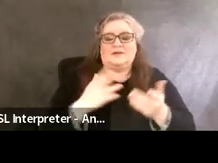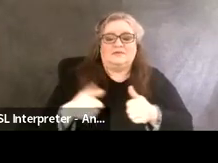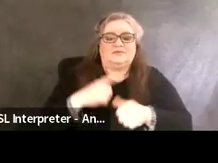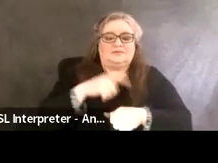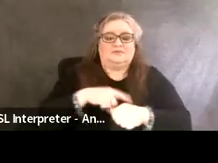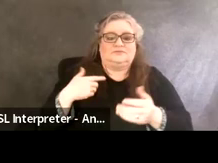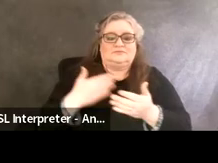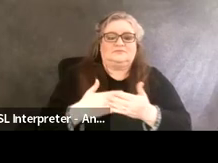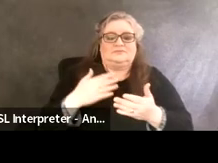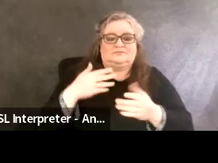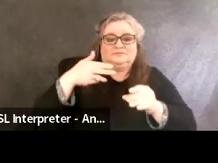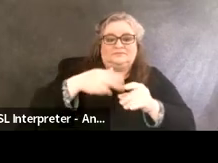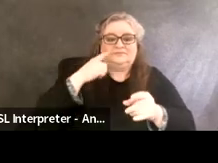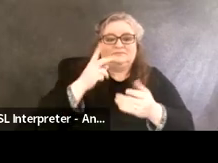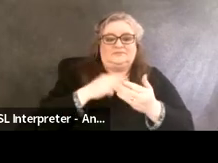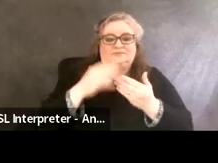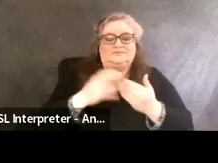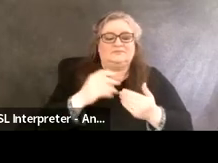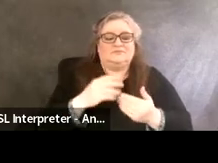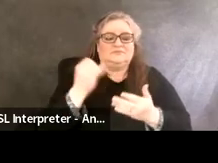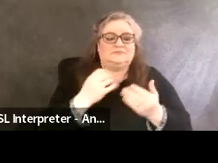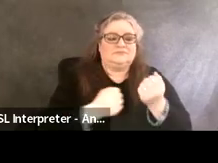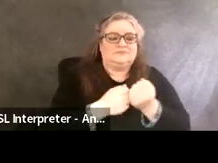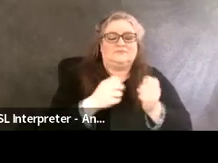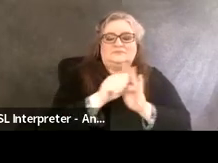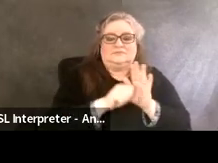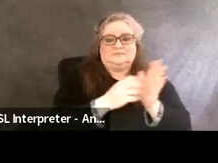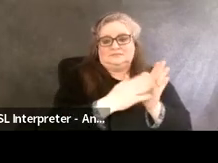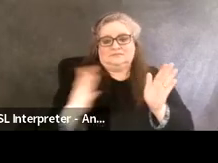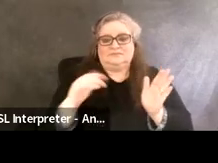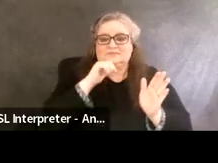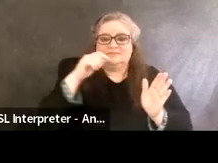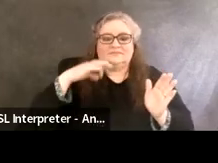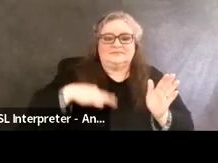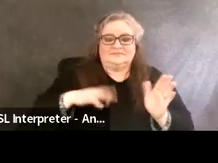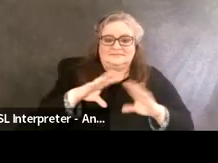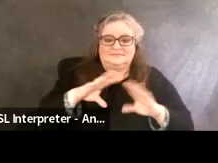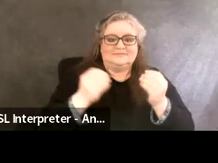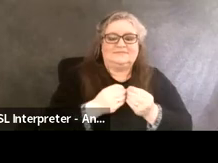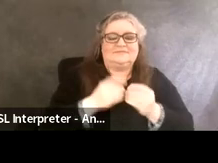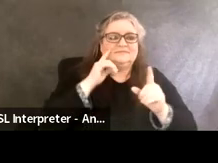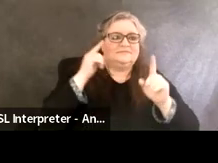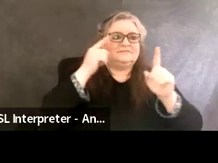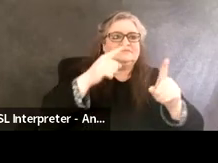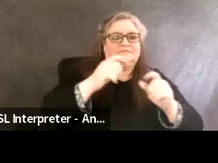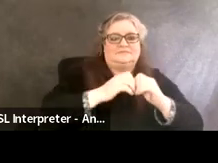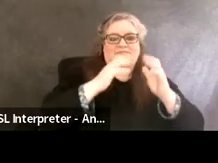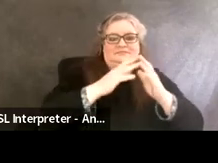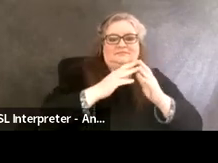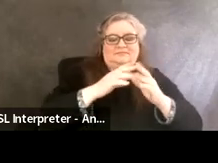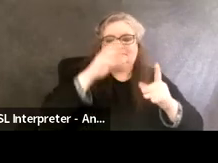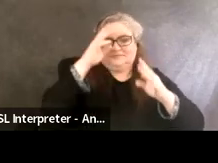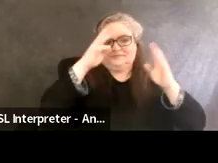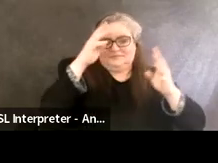joining us for some programming, Arts Alliance Illinois is a statewide nonprofit organization with the mission of building the creative sector's power